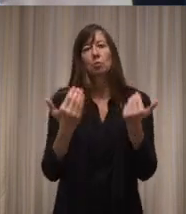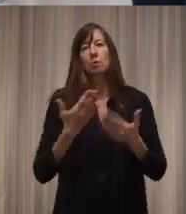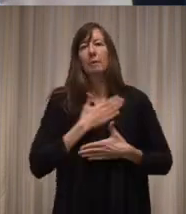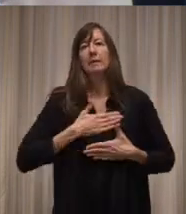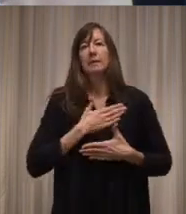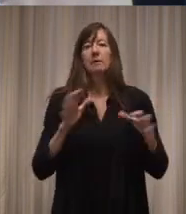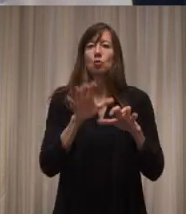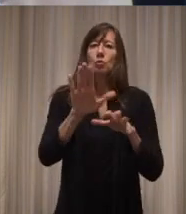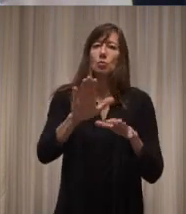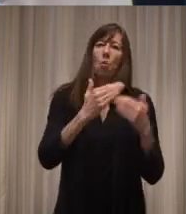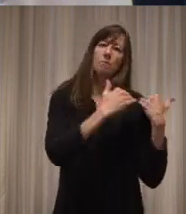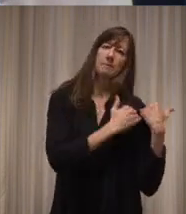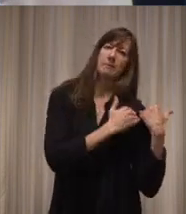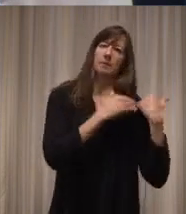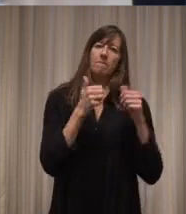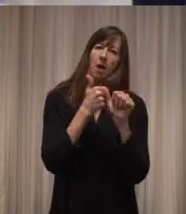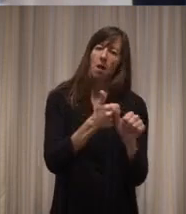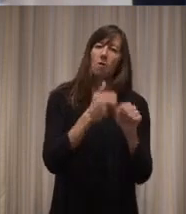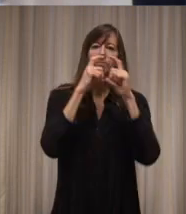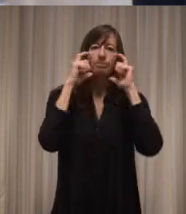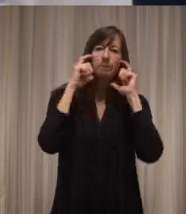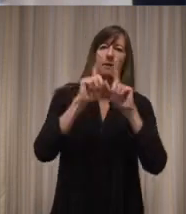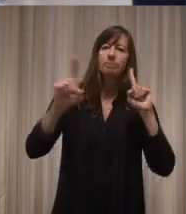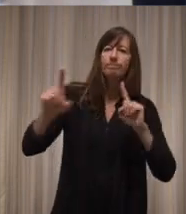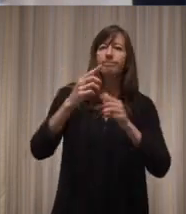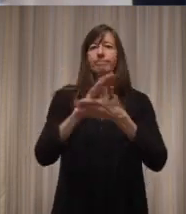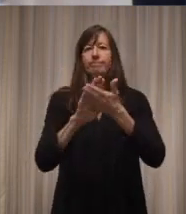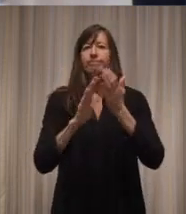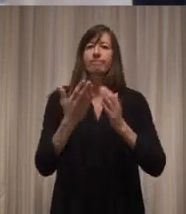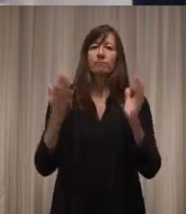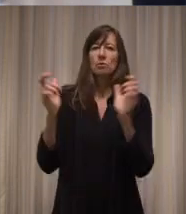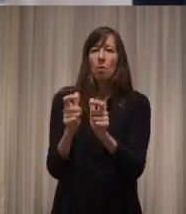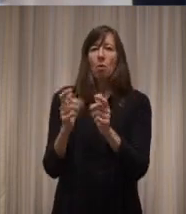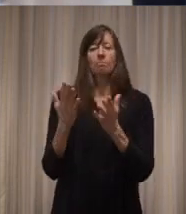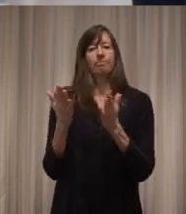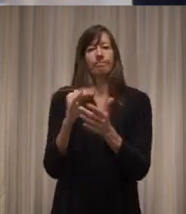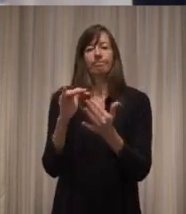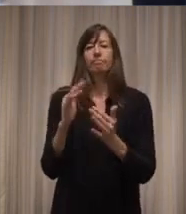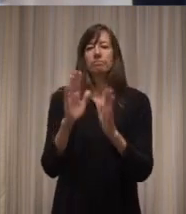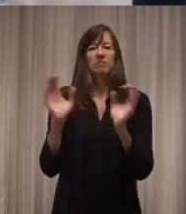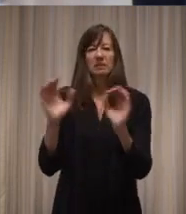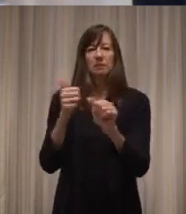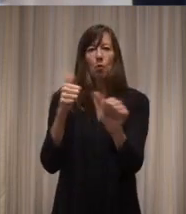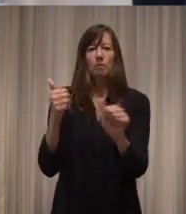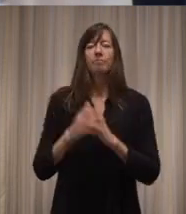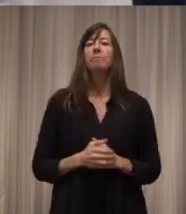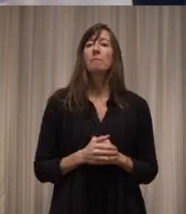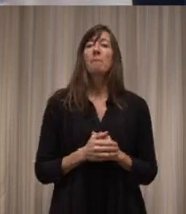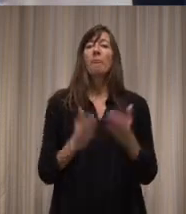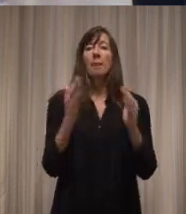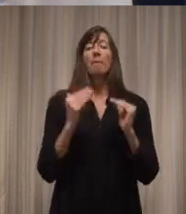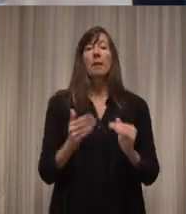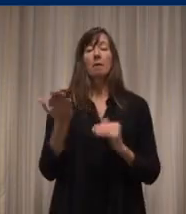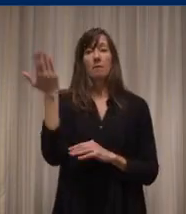updates on the winter storm and our response to the winter storm. Starting about probably 96 hours ago,